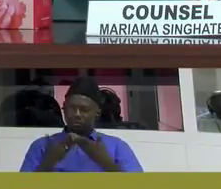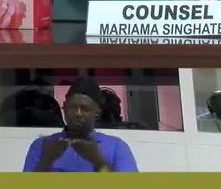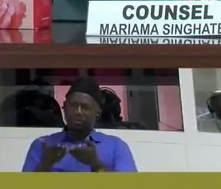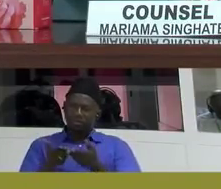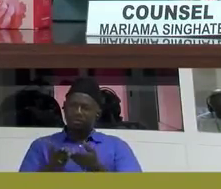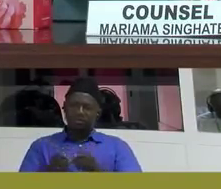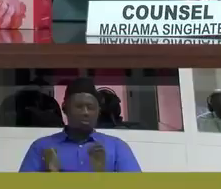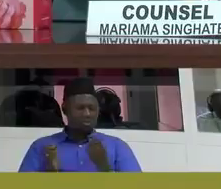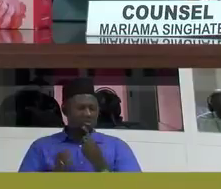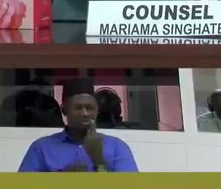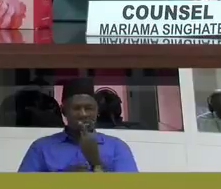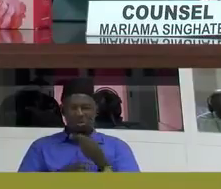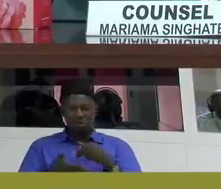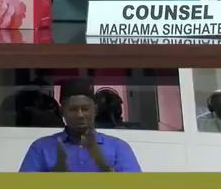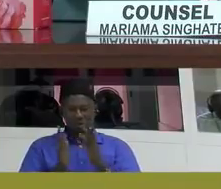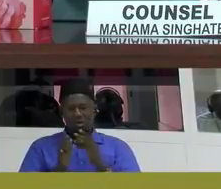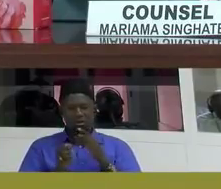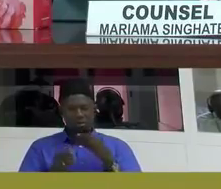other than that.